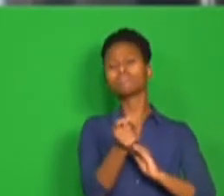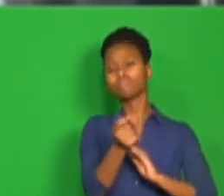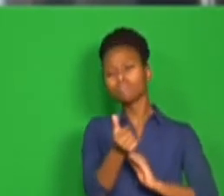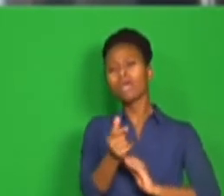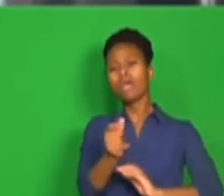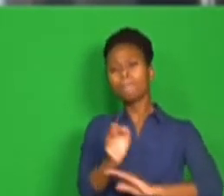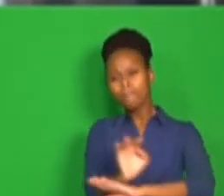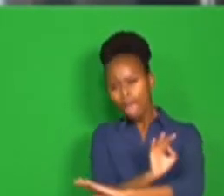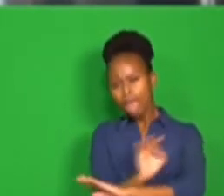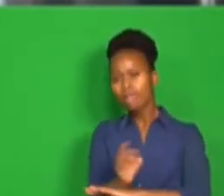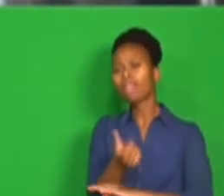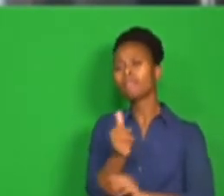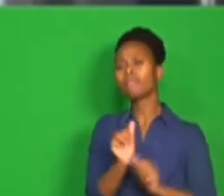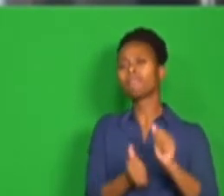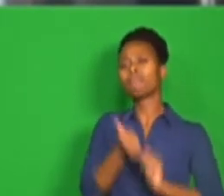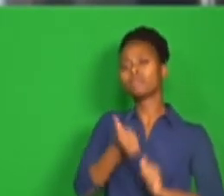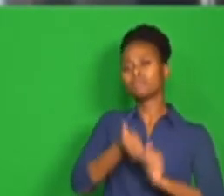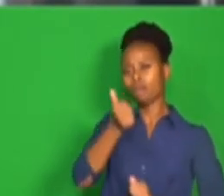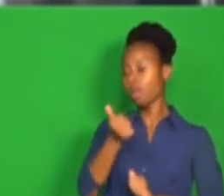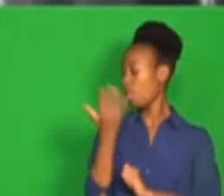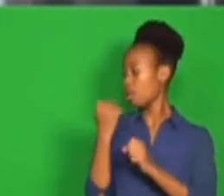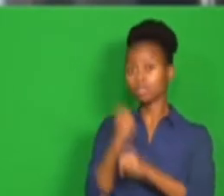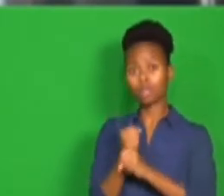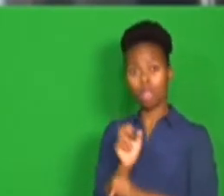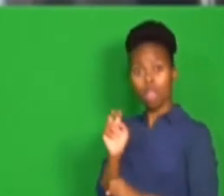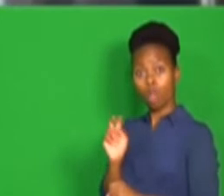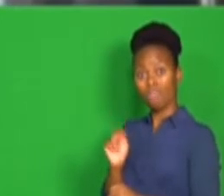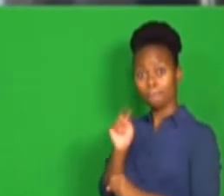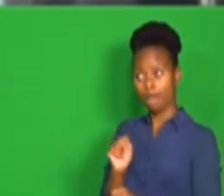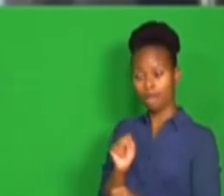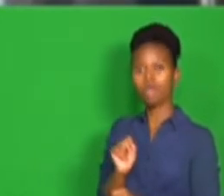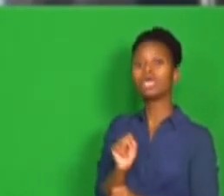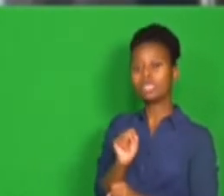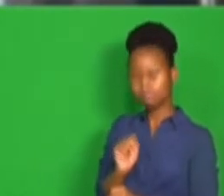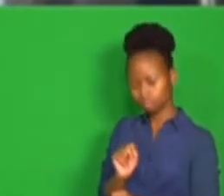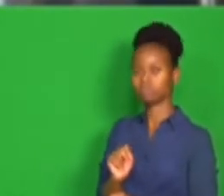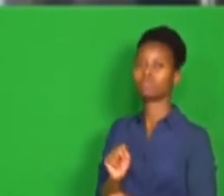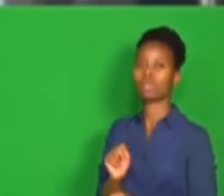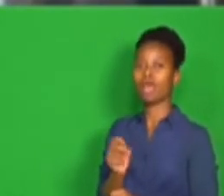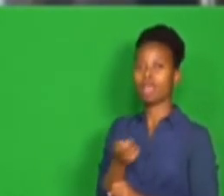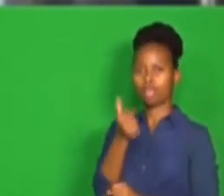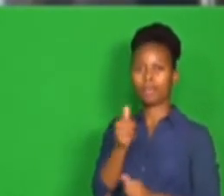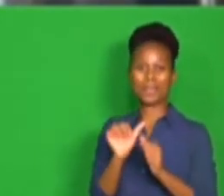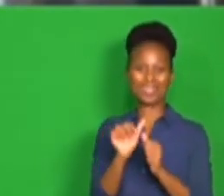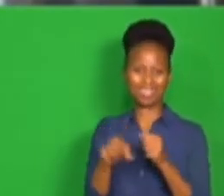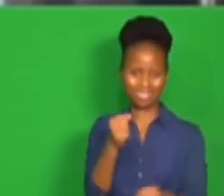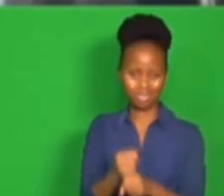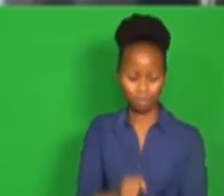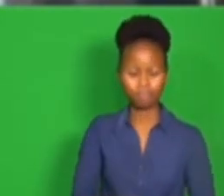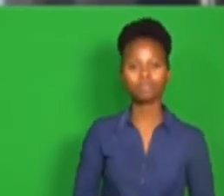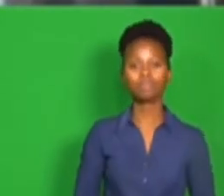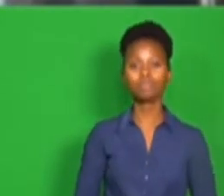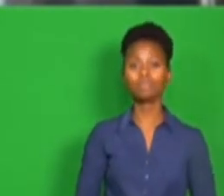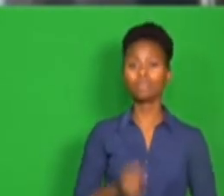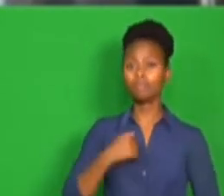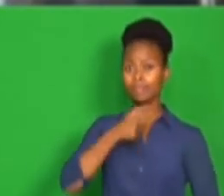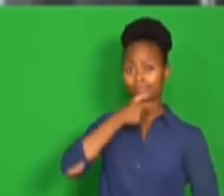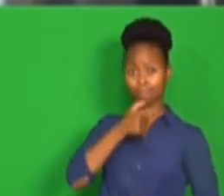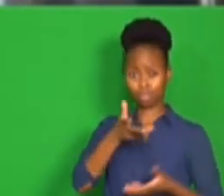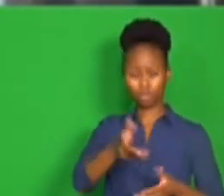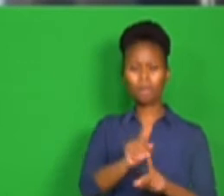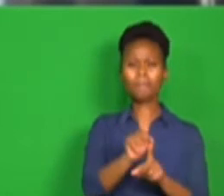put in November, takes account of that. That said, there are still